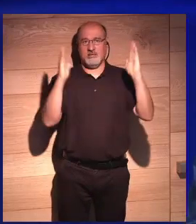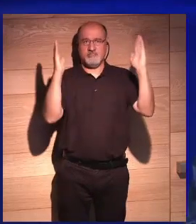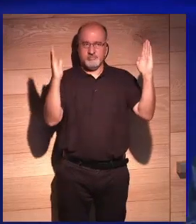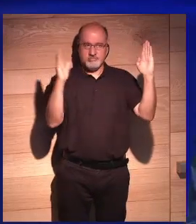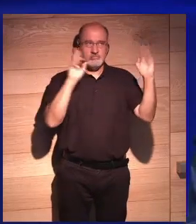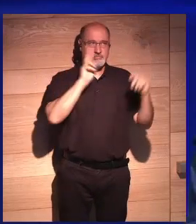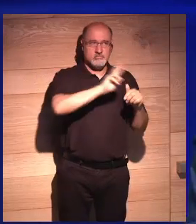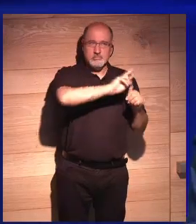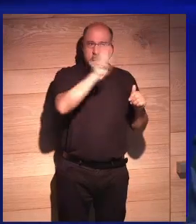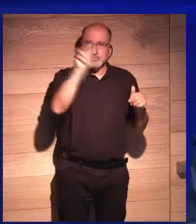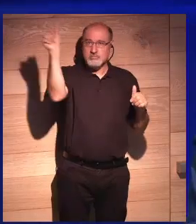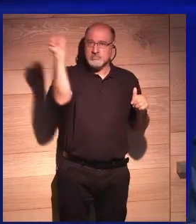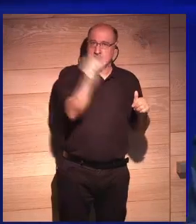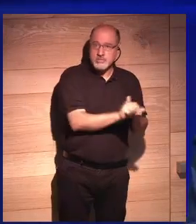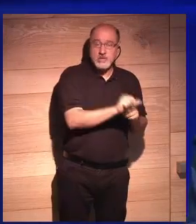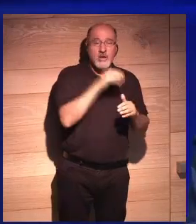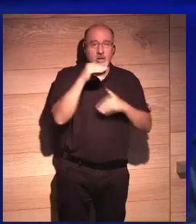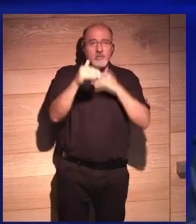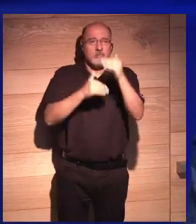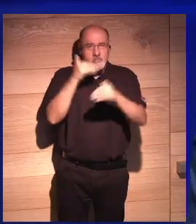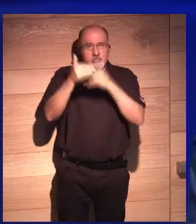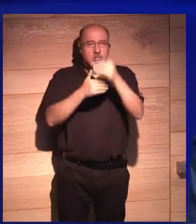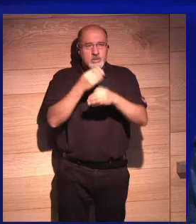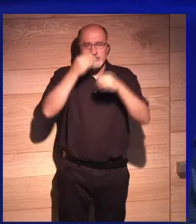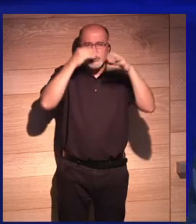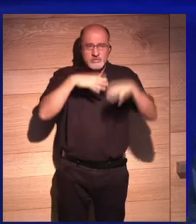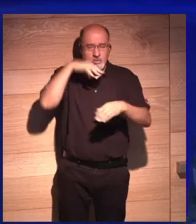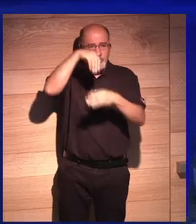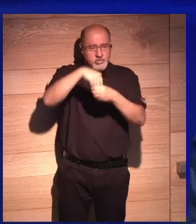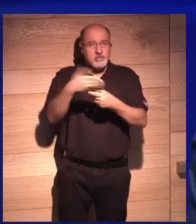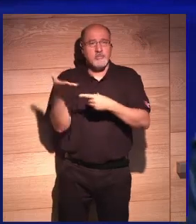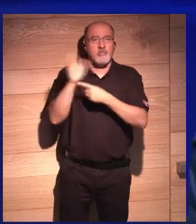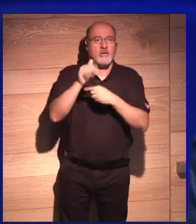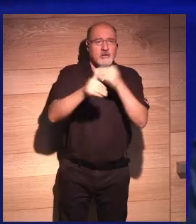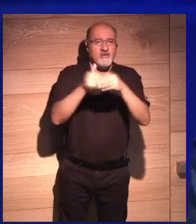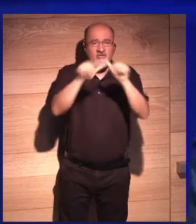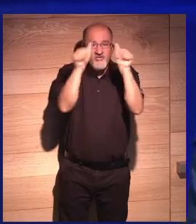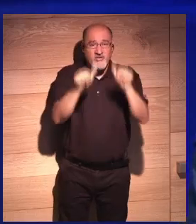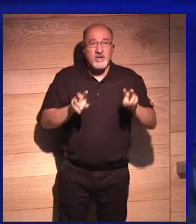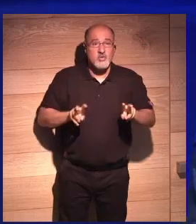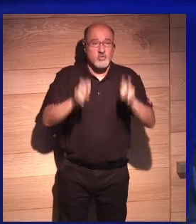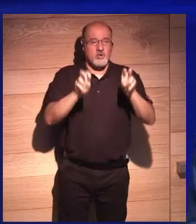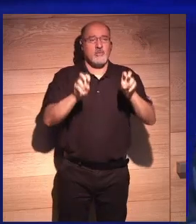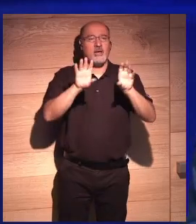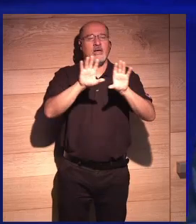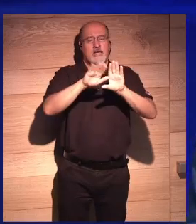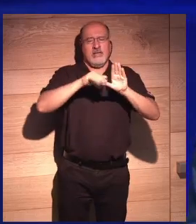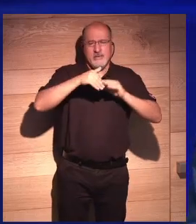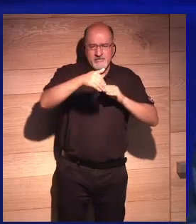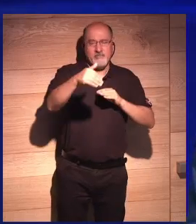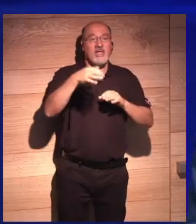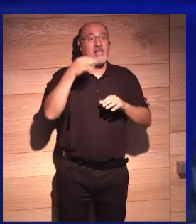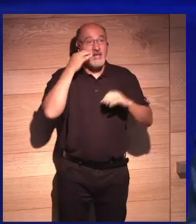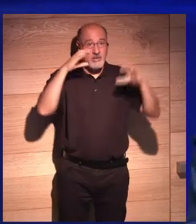to look at a 360 space, but we are evolving towards a narrative or formats that